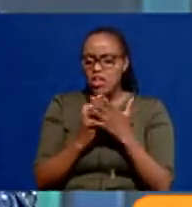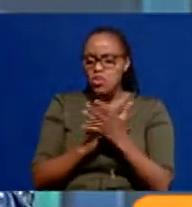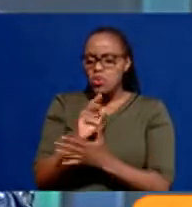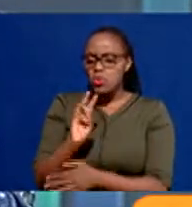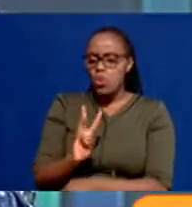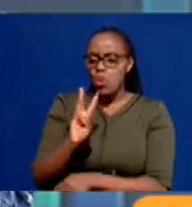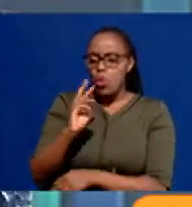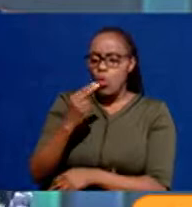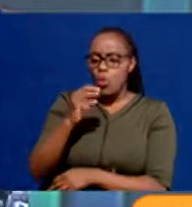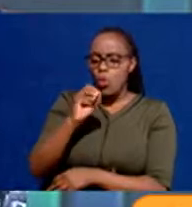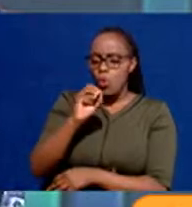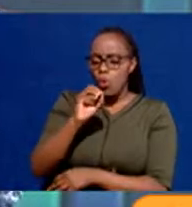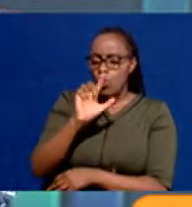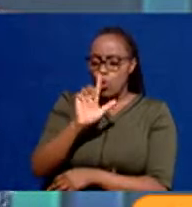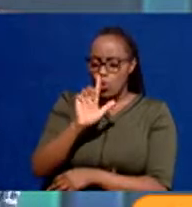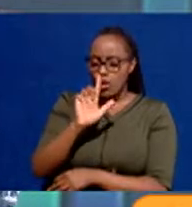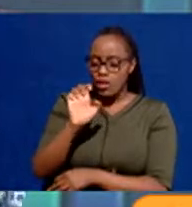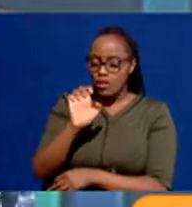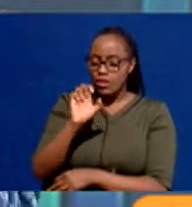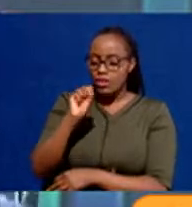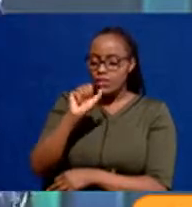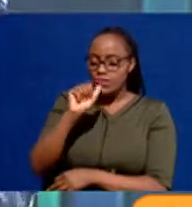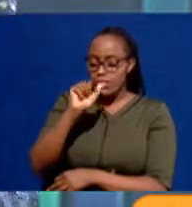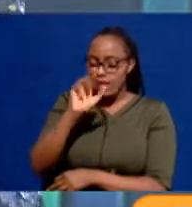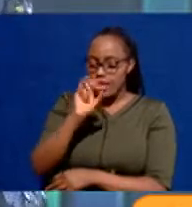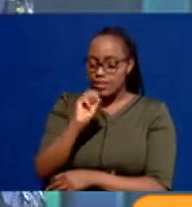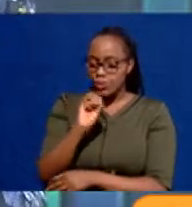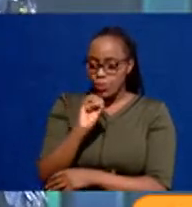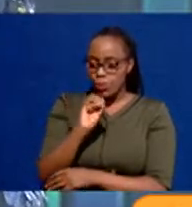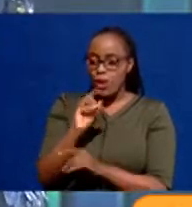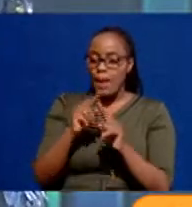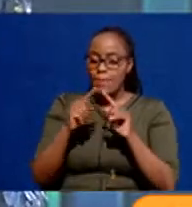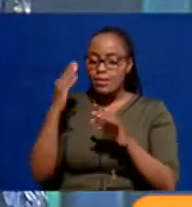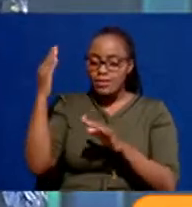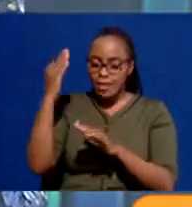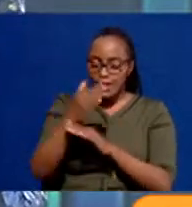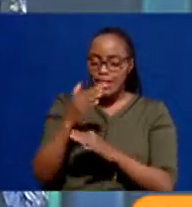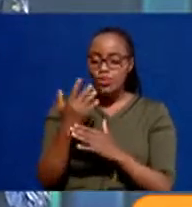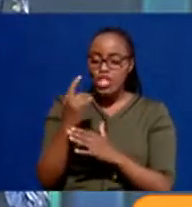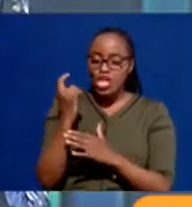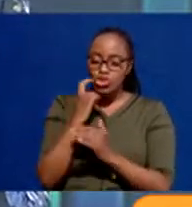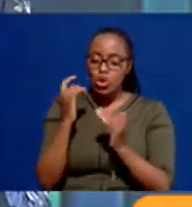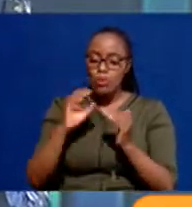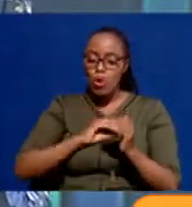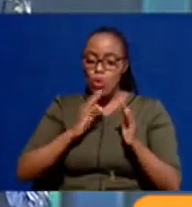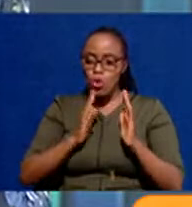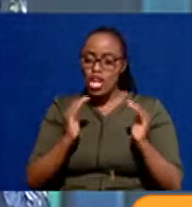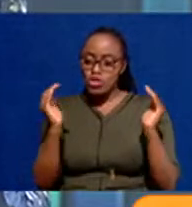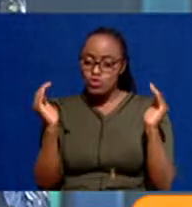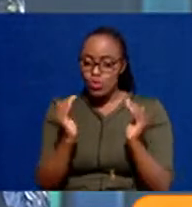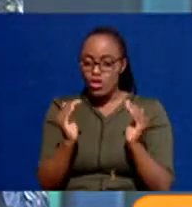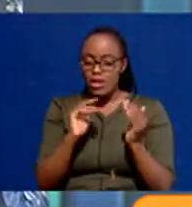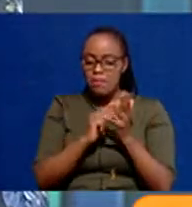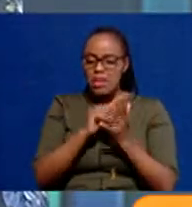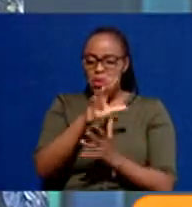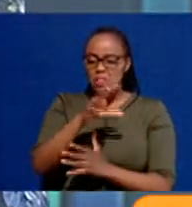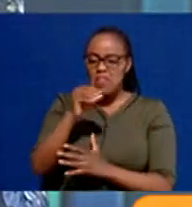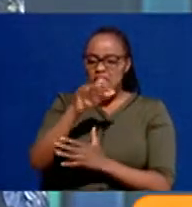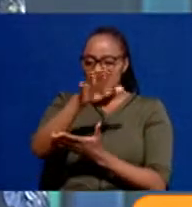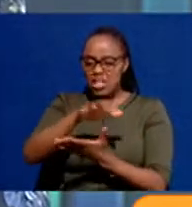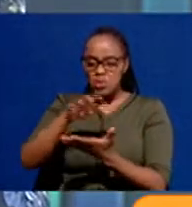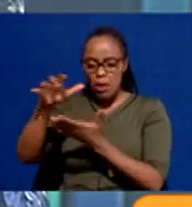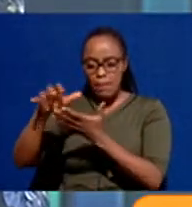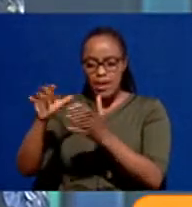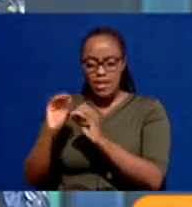or, other distributors. They go directly to the retailer. You'll not find this product in a